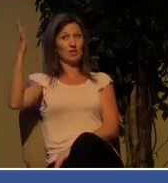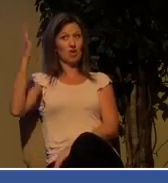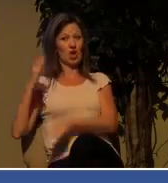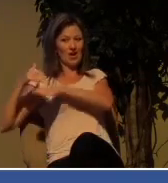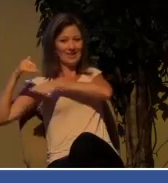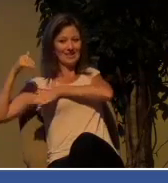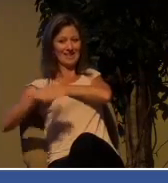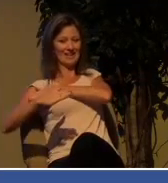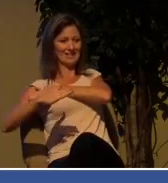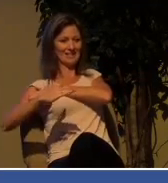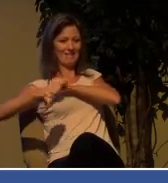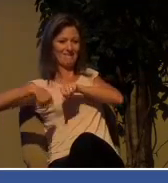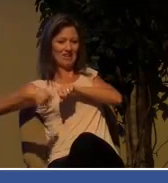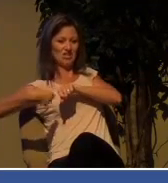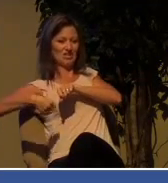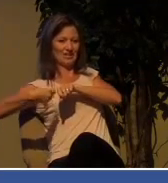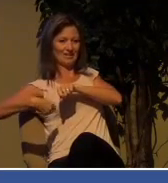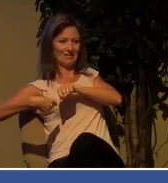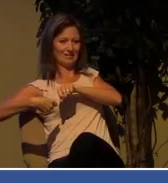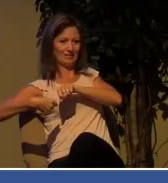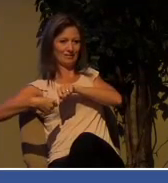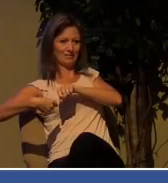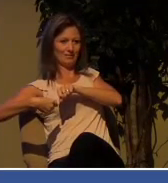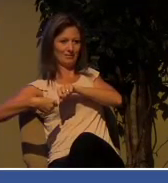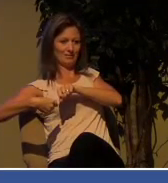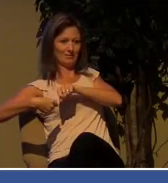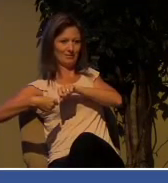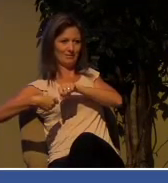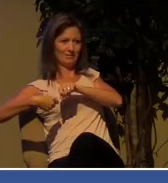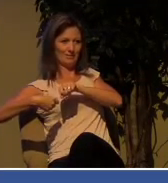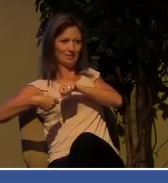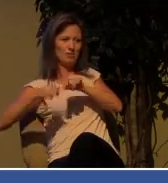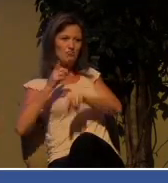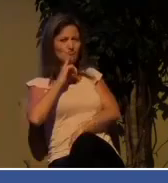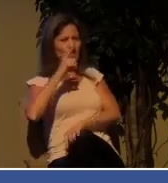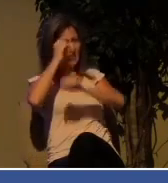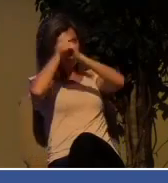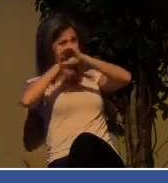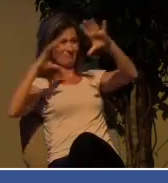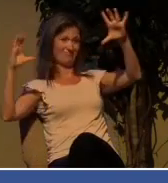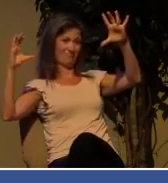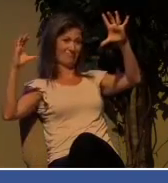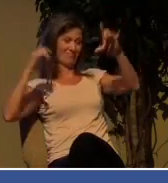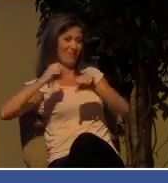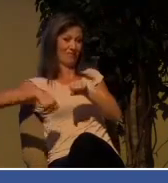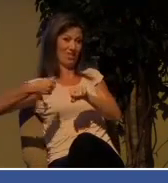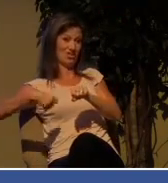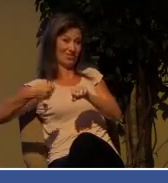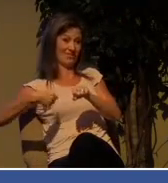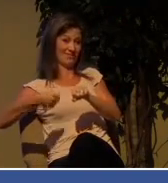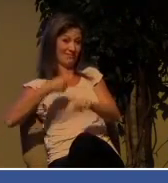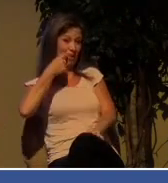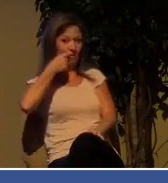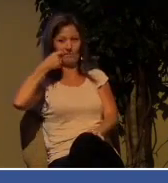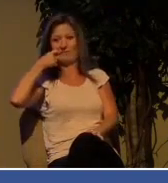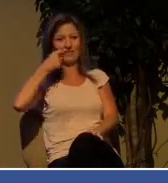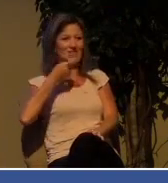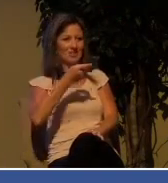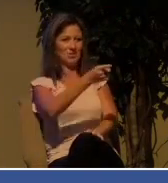expedition. You wouldn't have called it that, but in essence, that's what it was from God's vantage